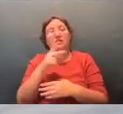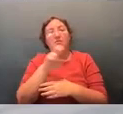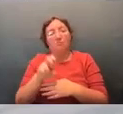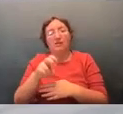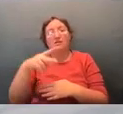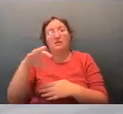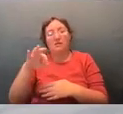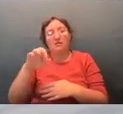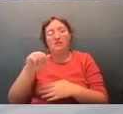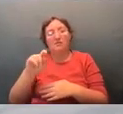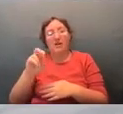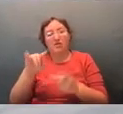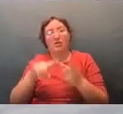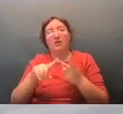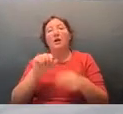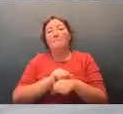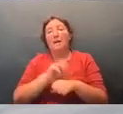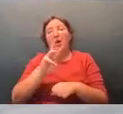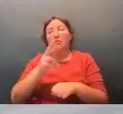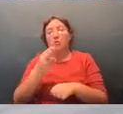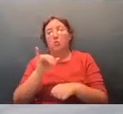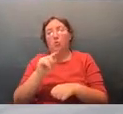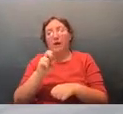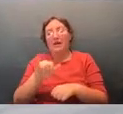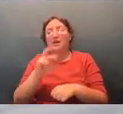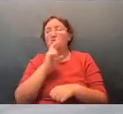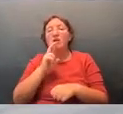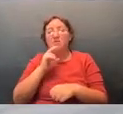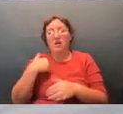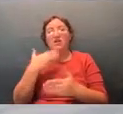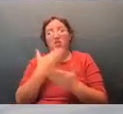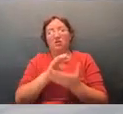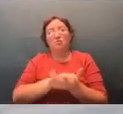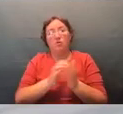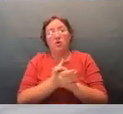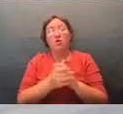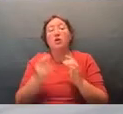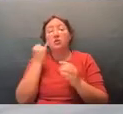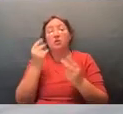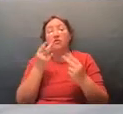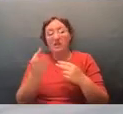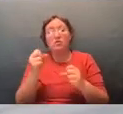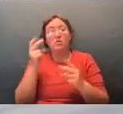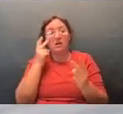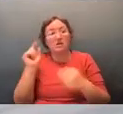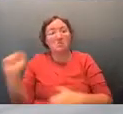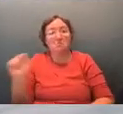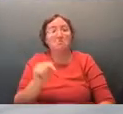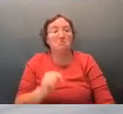Whitney restaurant. They have some good burgers there. So if you're in town, you can stop by and check those